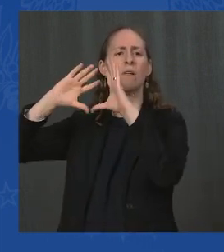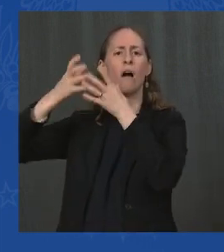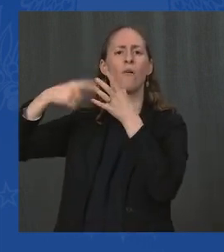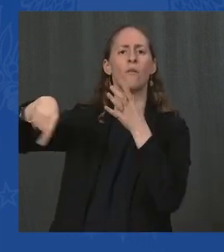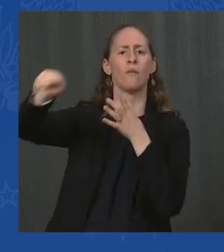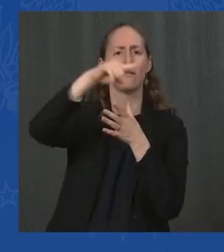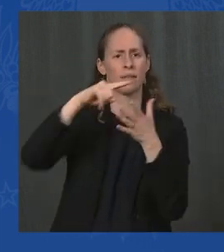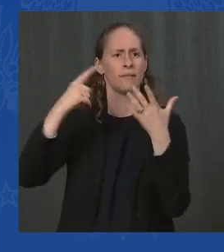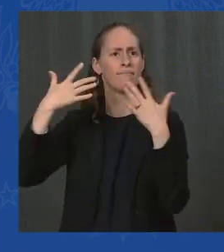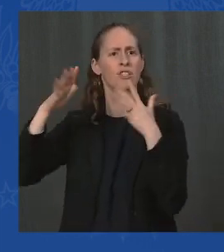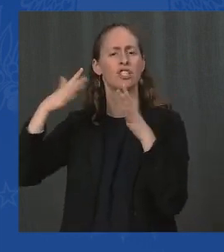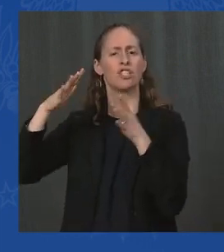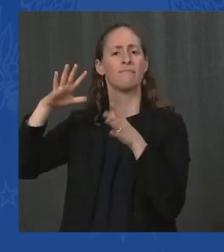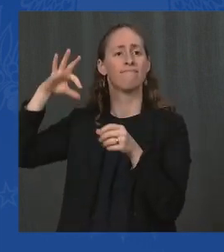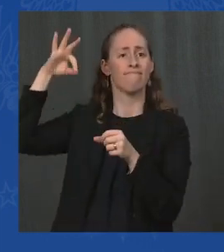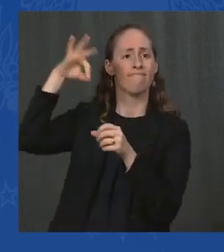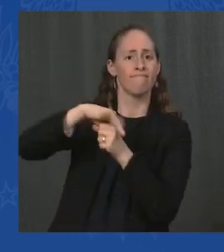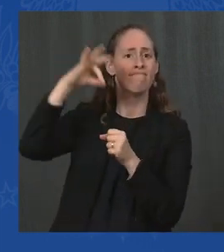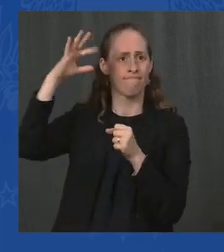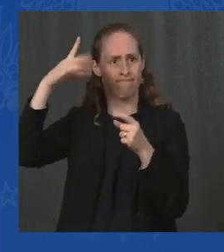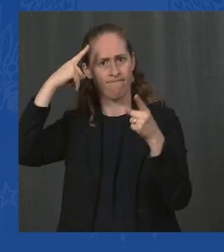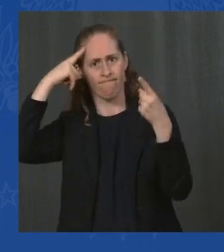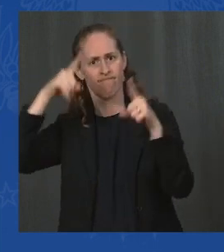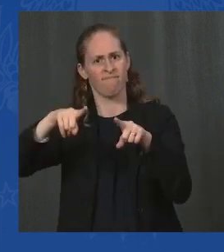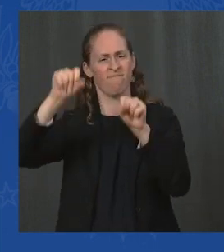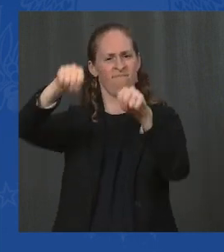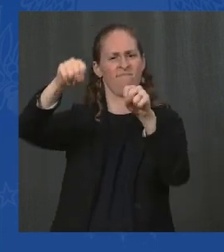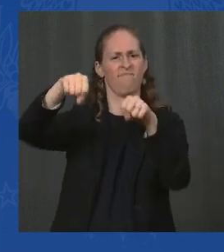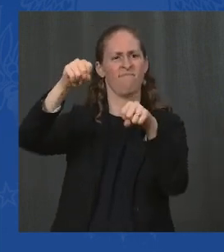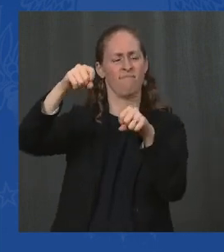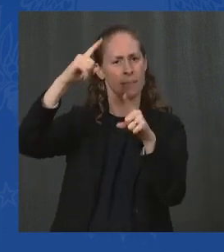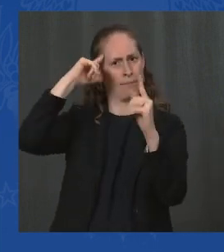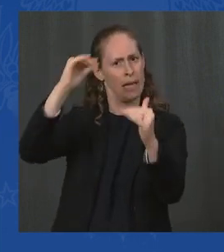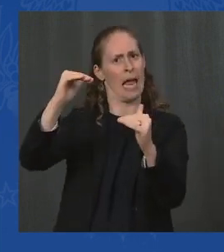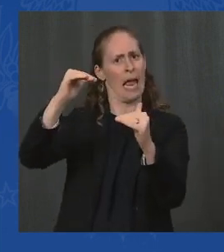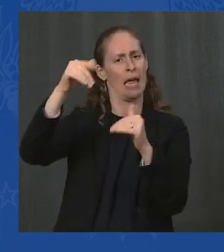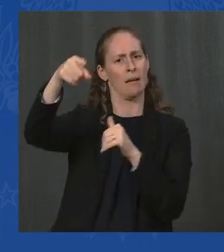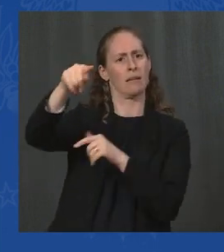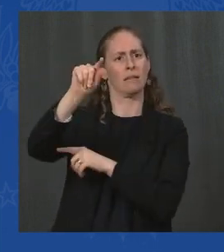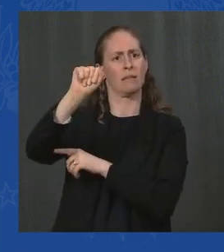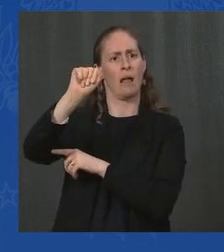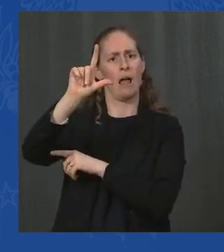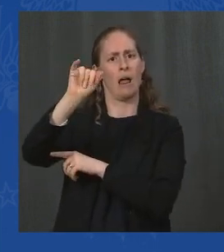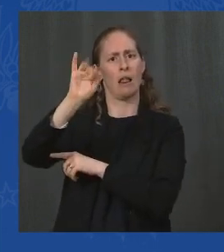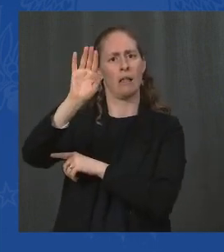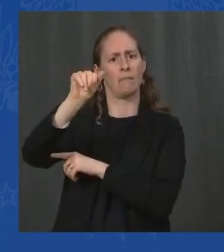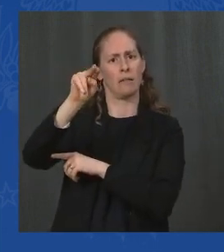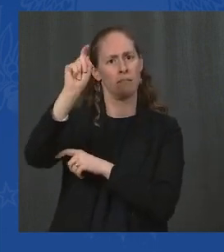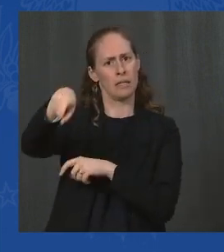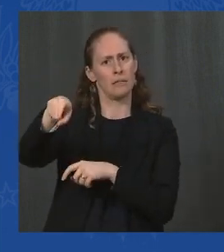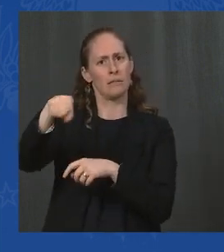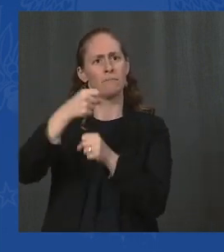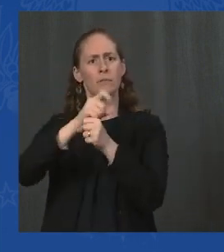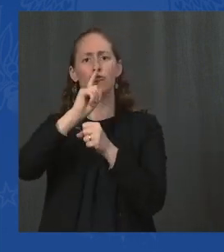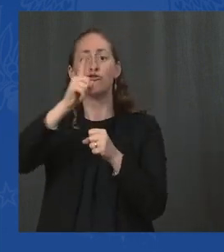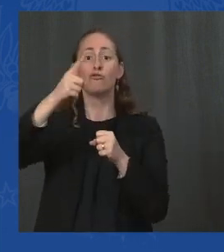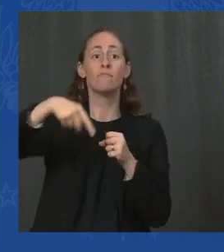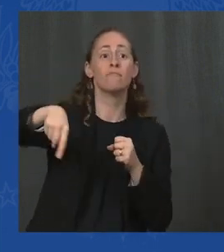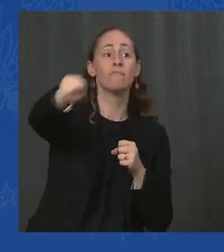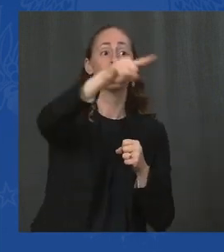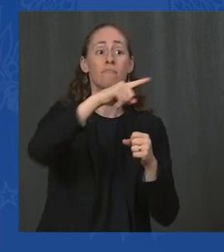community expects the Taliban to deliver on moving forward, notably freedom of travel, freedom to